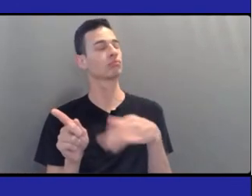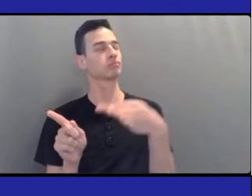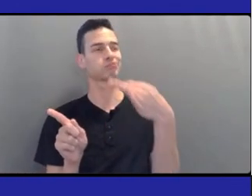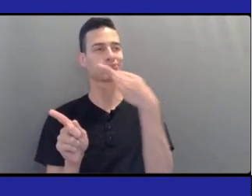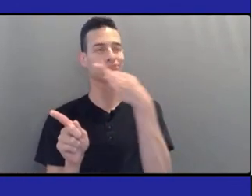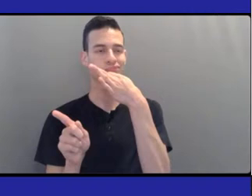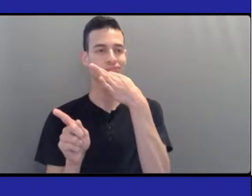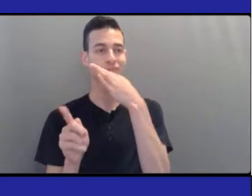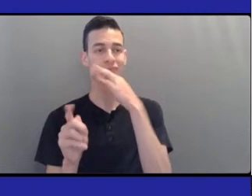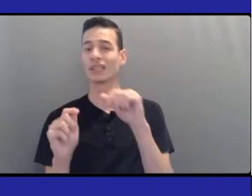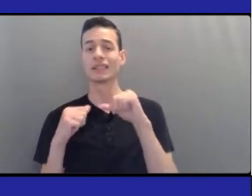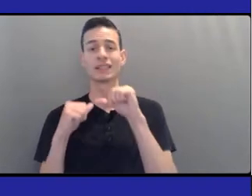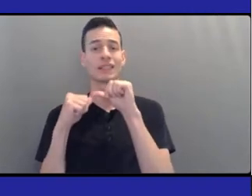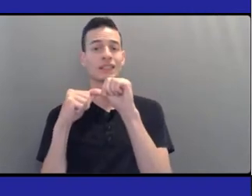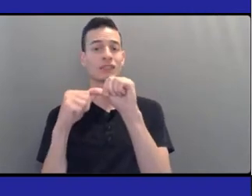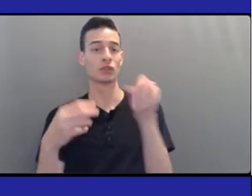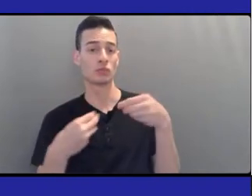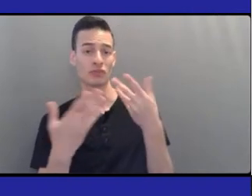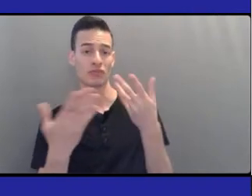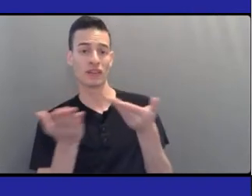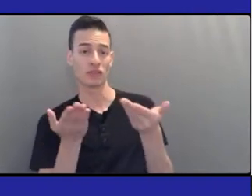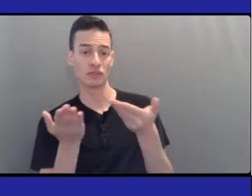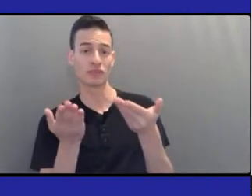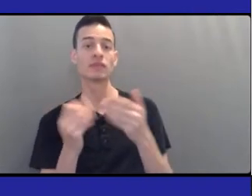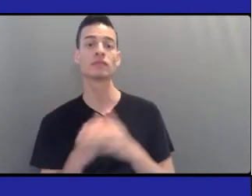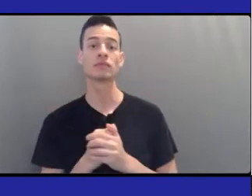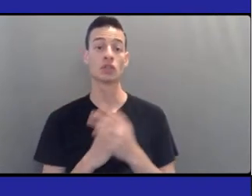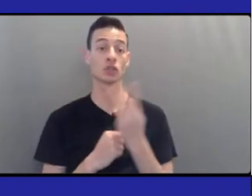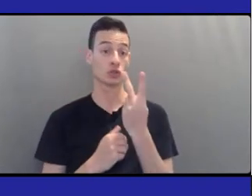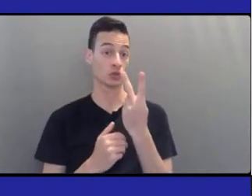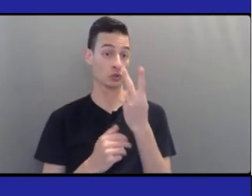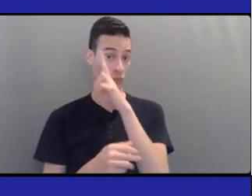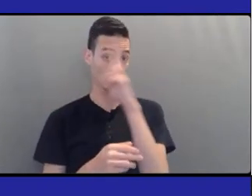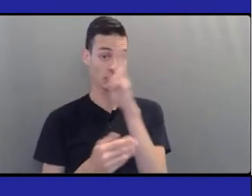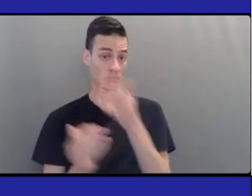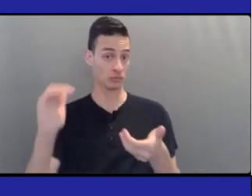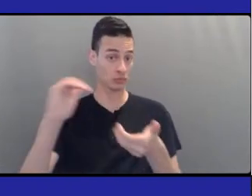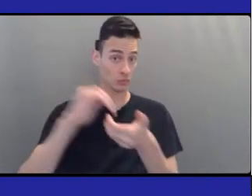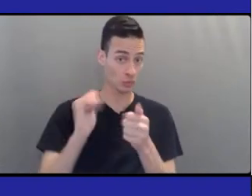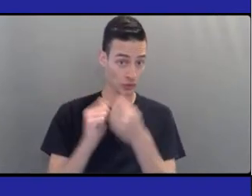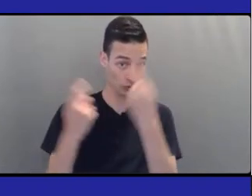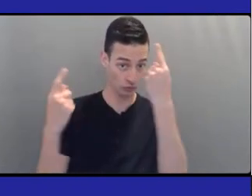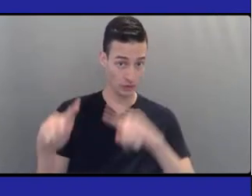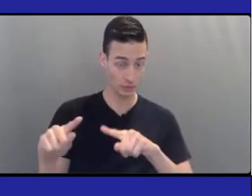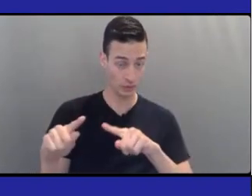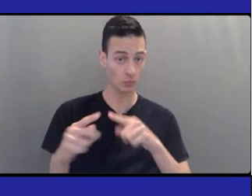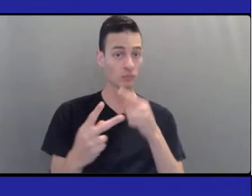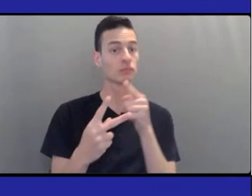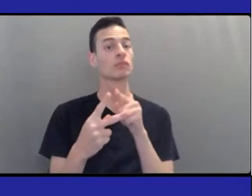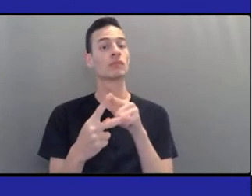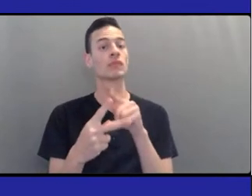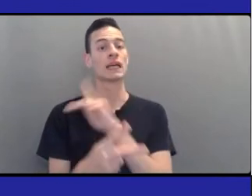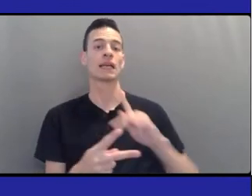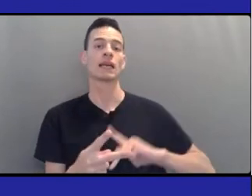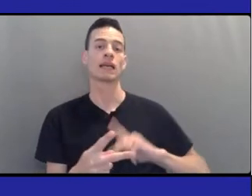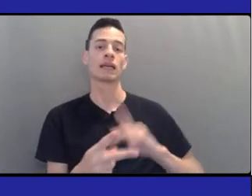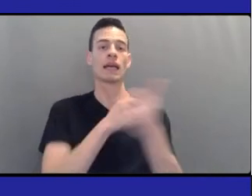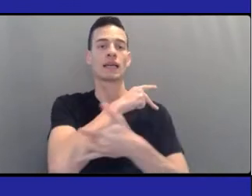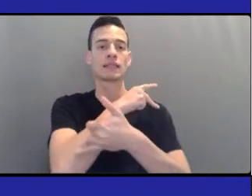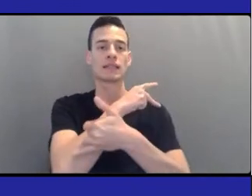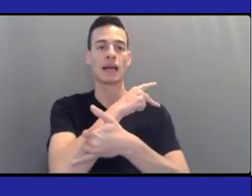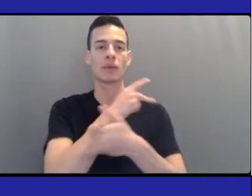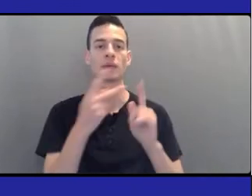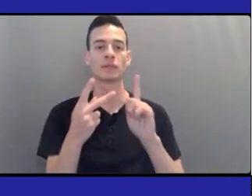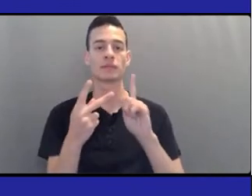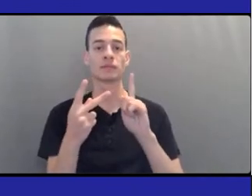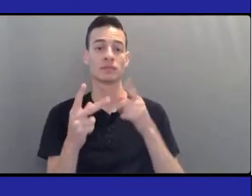providing. There are two hospitals involved in this agreement. One is Kings County Hospital, with the specific